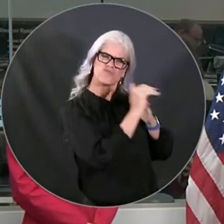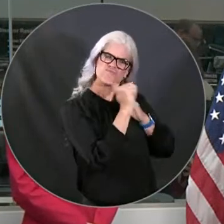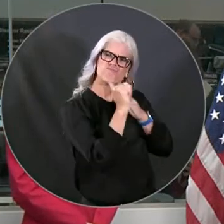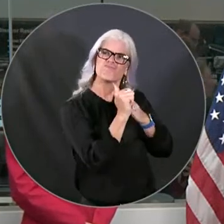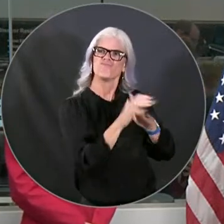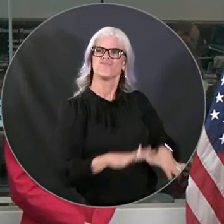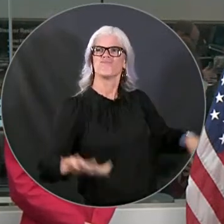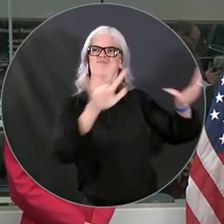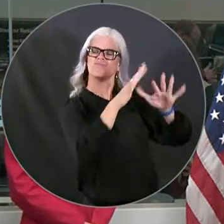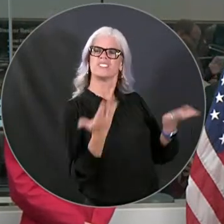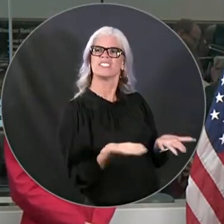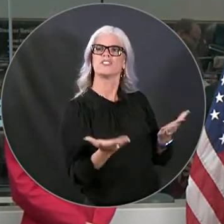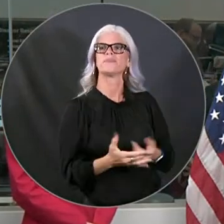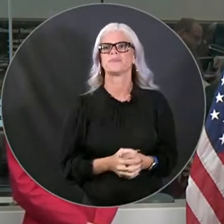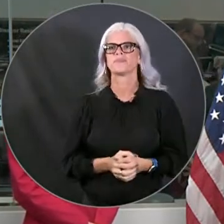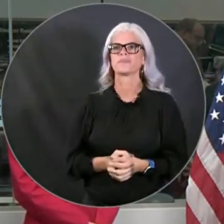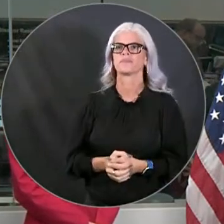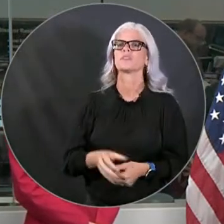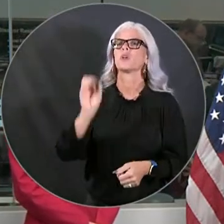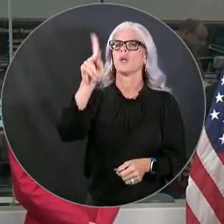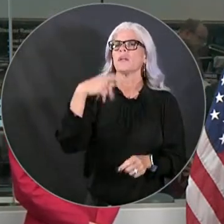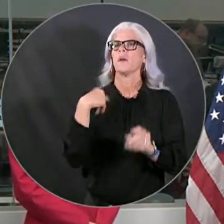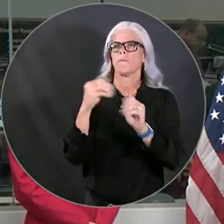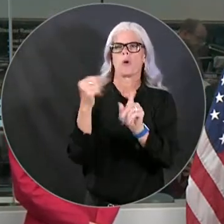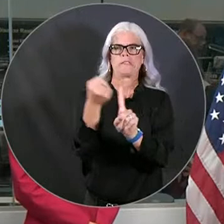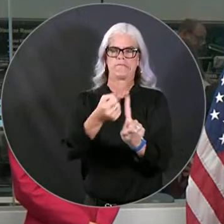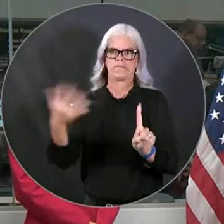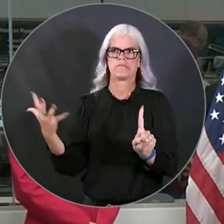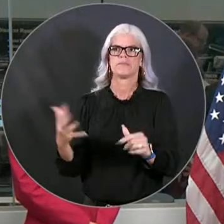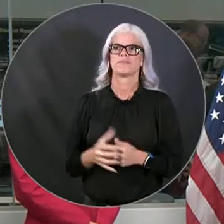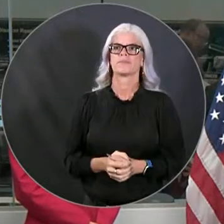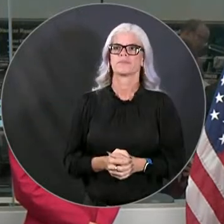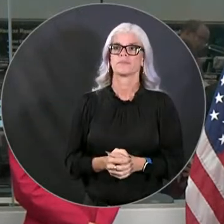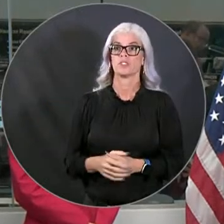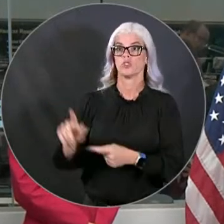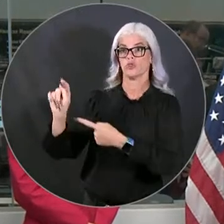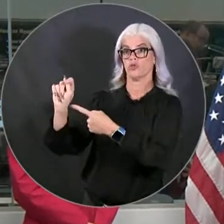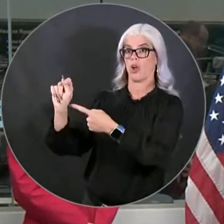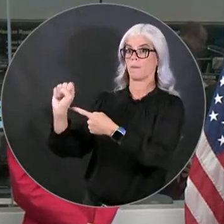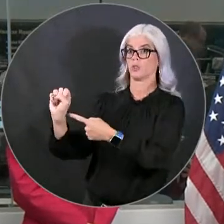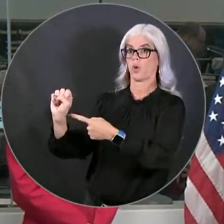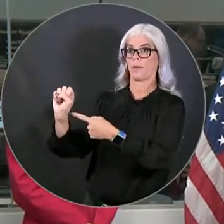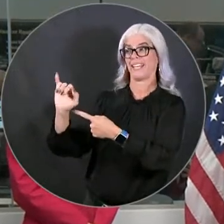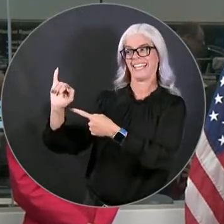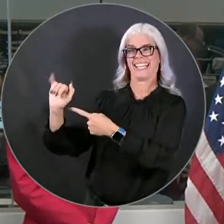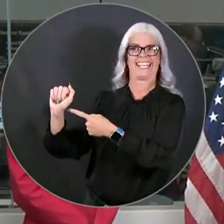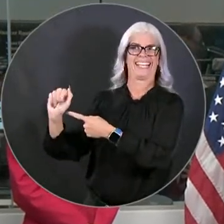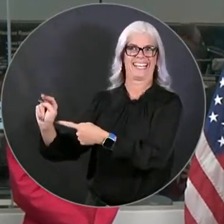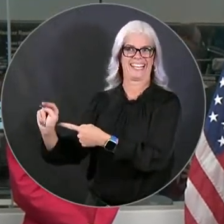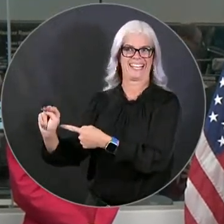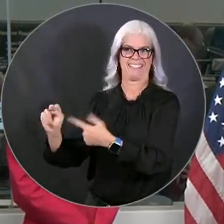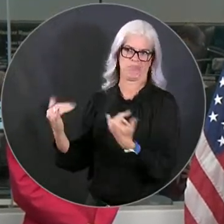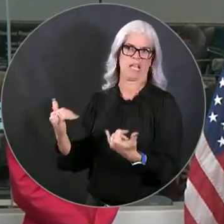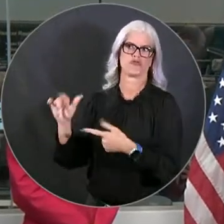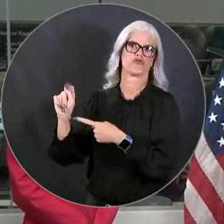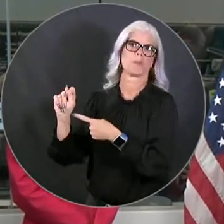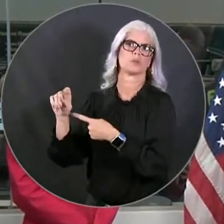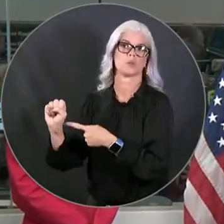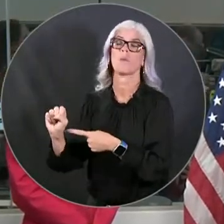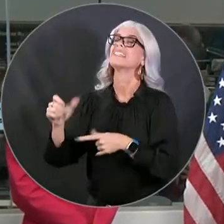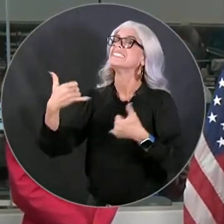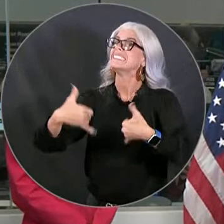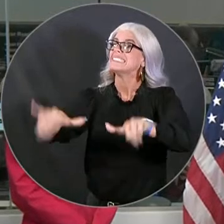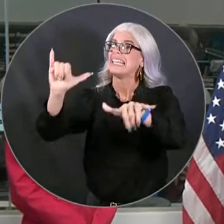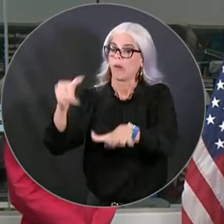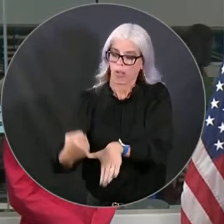Going into a little more detail this morning, obviously, as Tropical Storm Ian continues to move across Central Florida this morning, we have